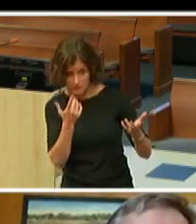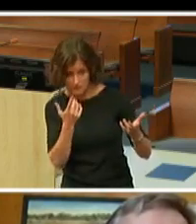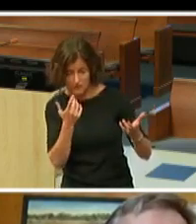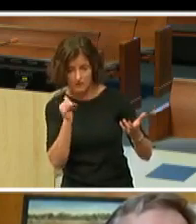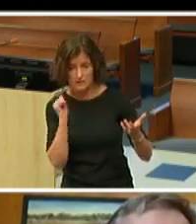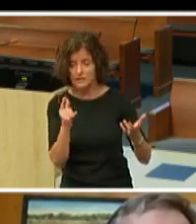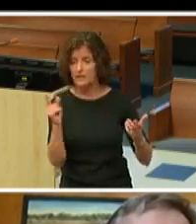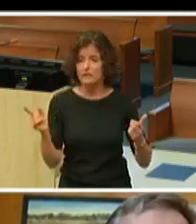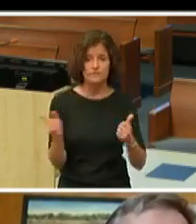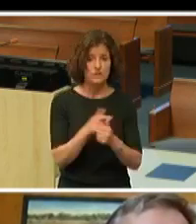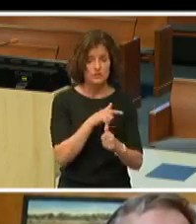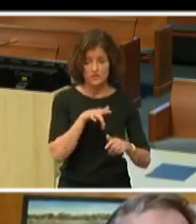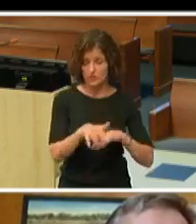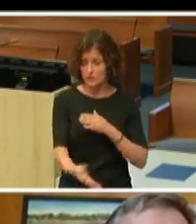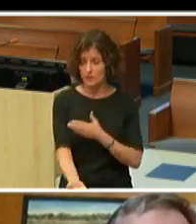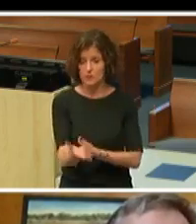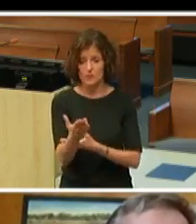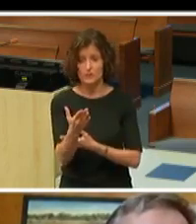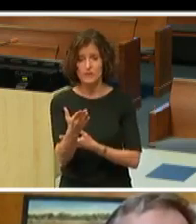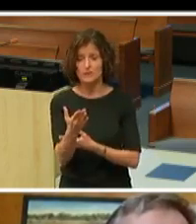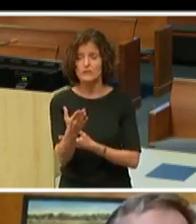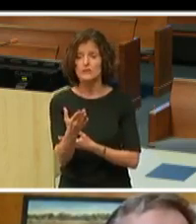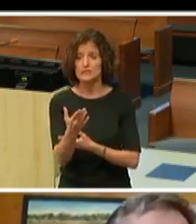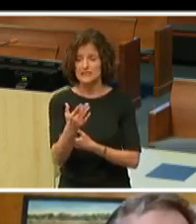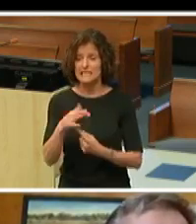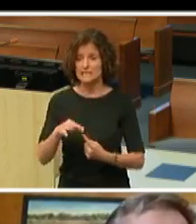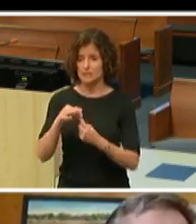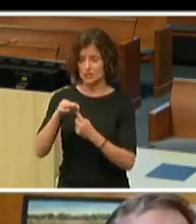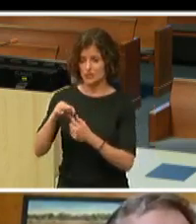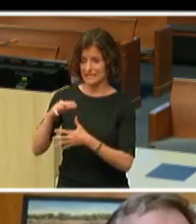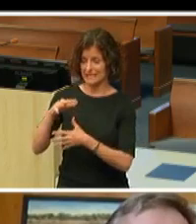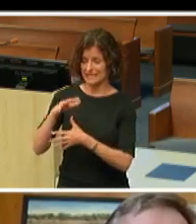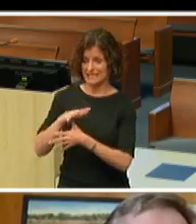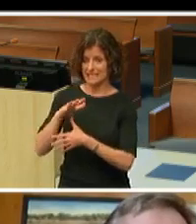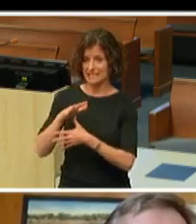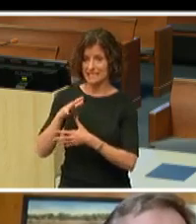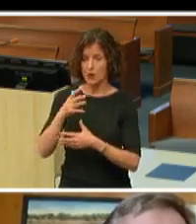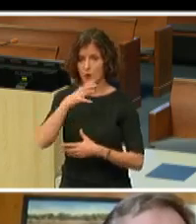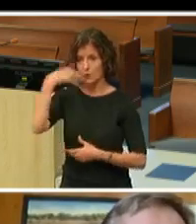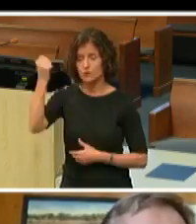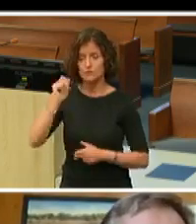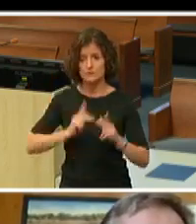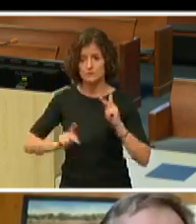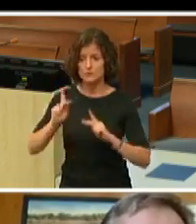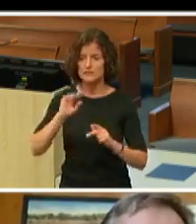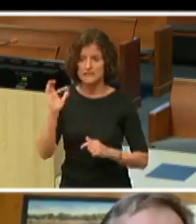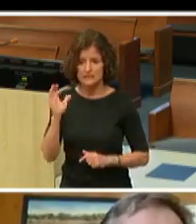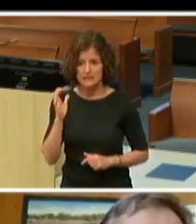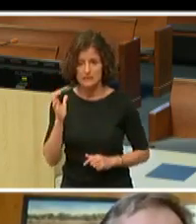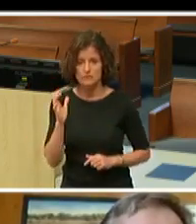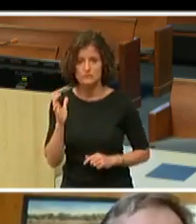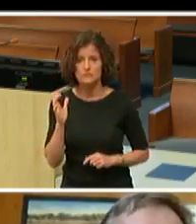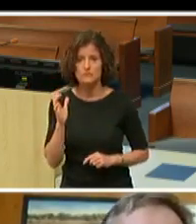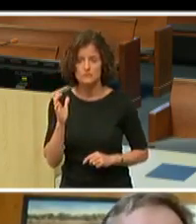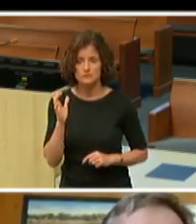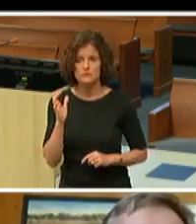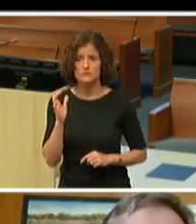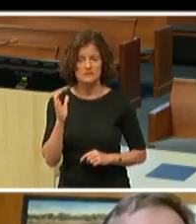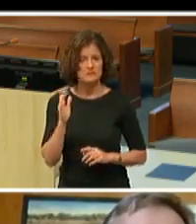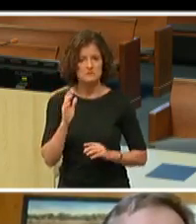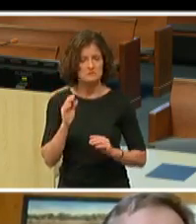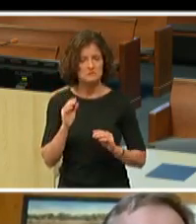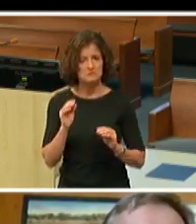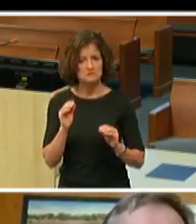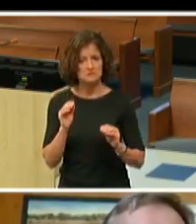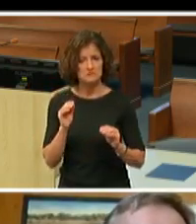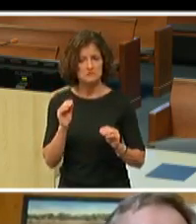the first thing in the morning, particularly seniors on Tuesday and Wednesday, it seemed to be really no problems